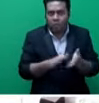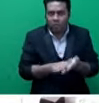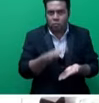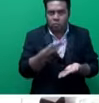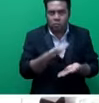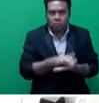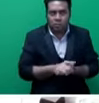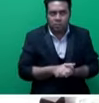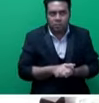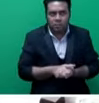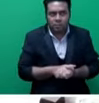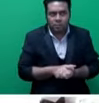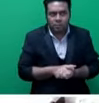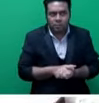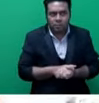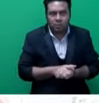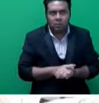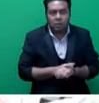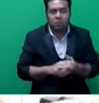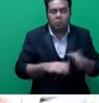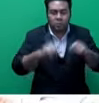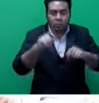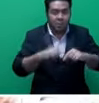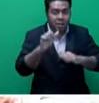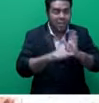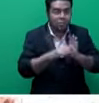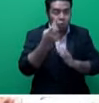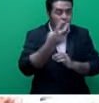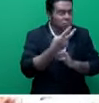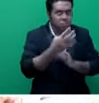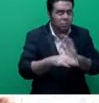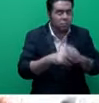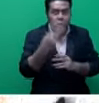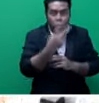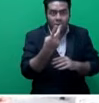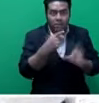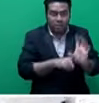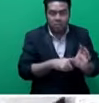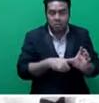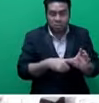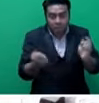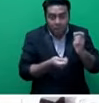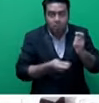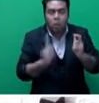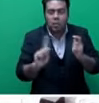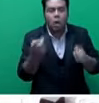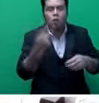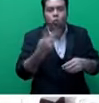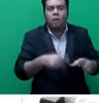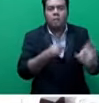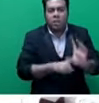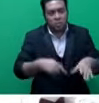is applicable. The ranges, of course, from 12 years imprisonment to 25 years imprisonment. Linked to that also,